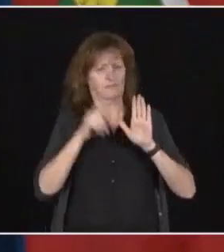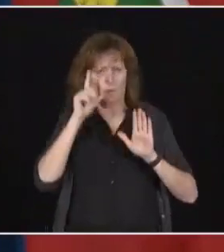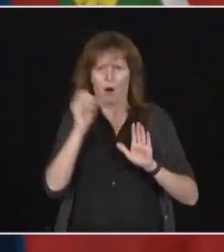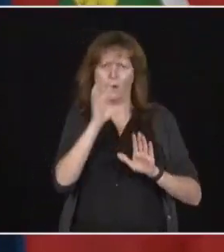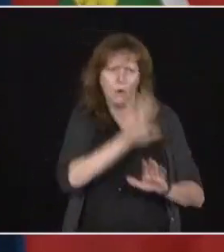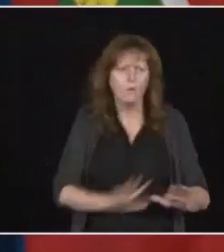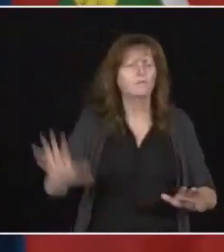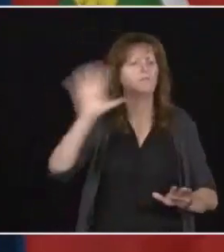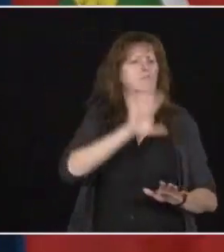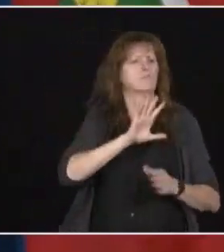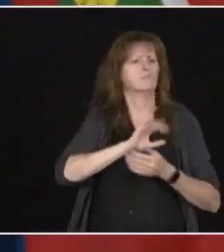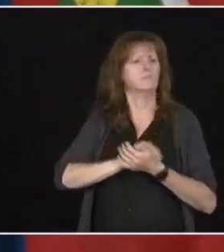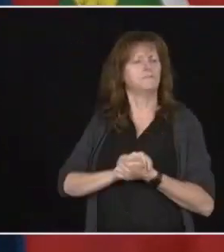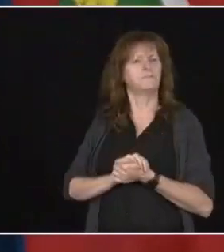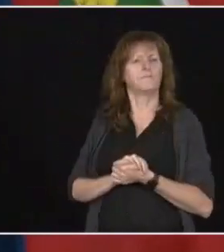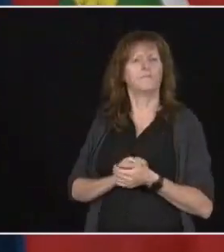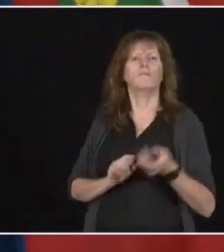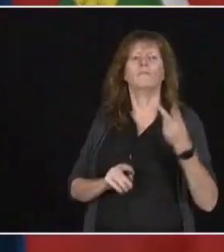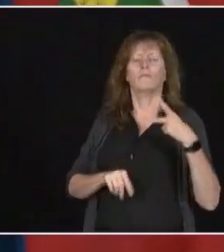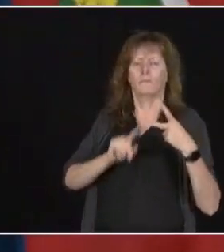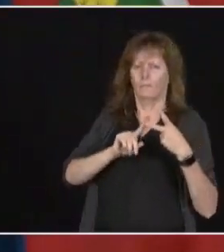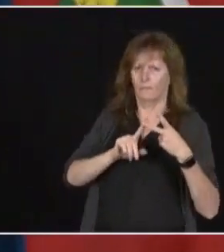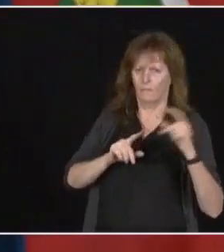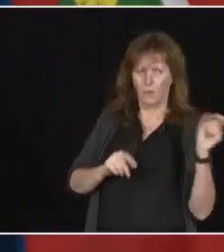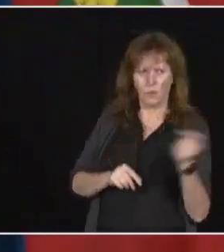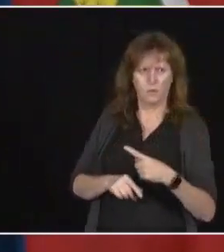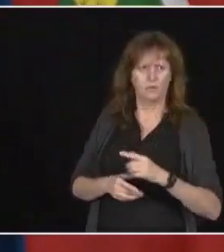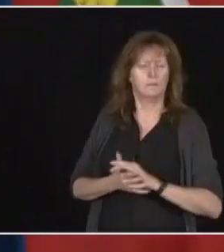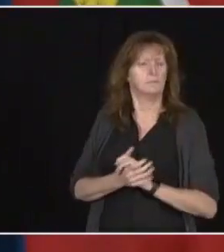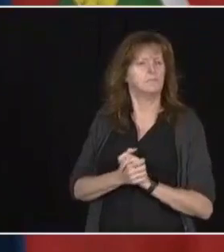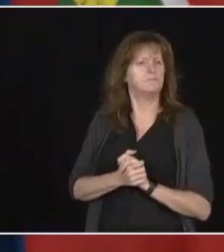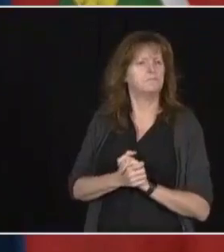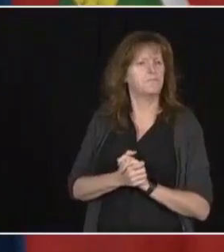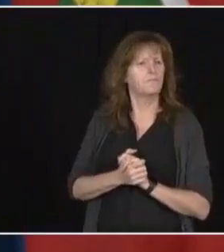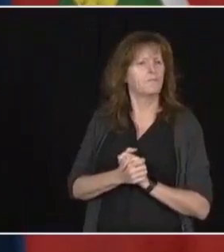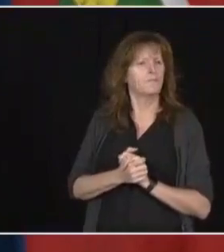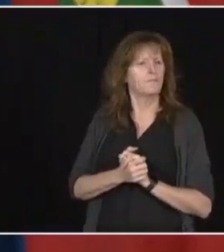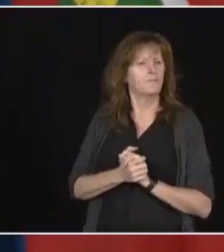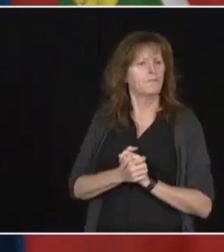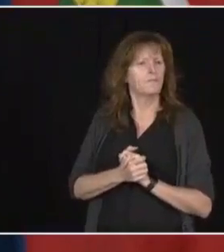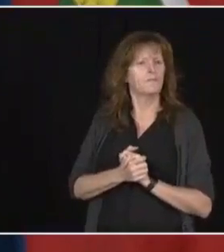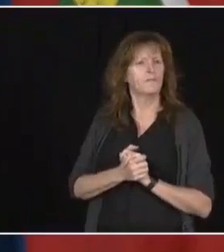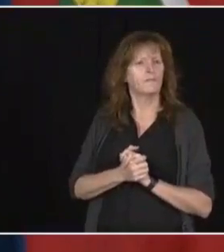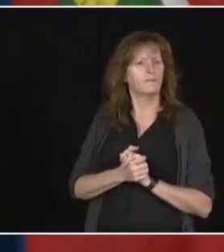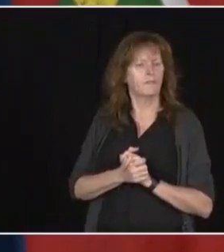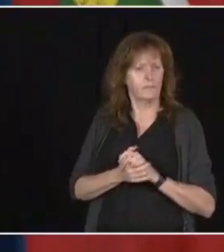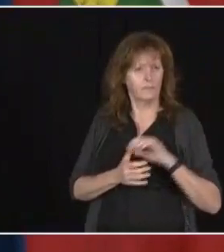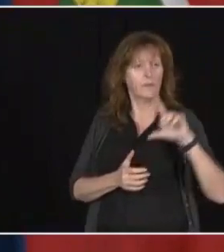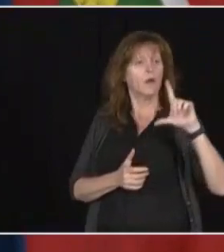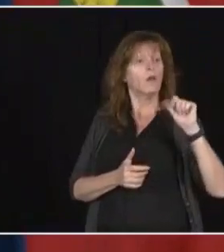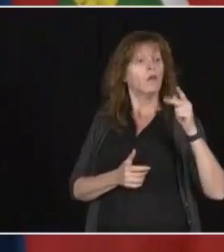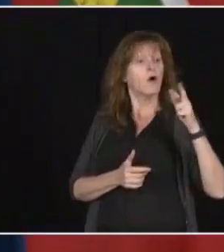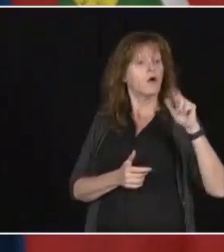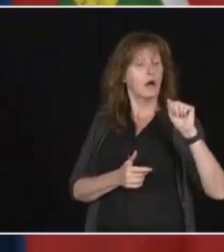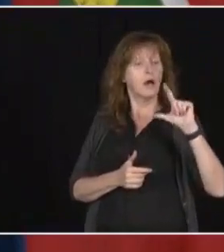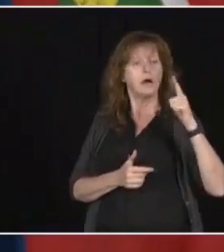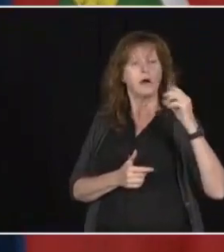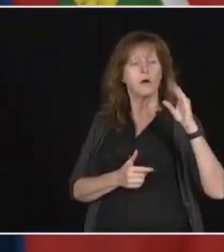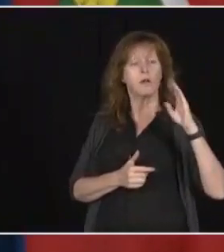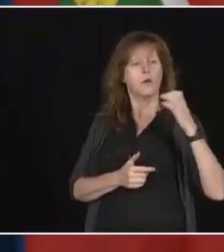question. Next question comes from Laura Stone from the Globe and Mail. Please go ahead.